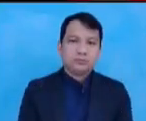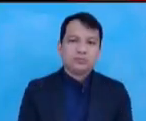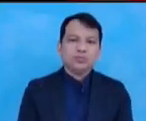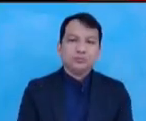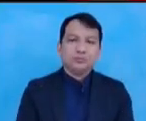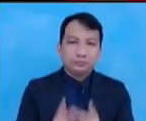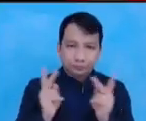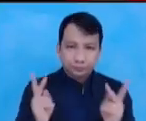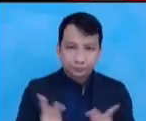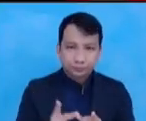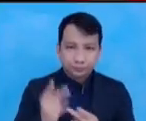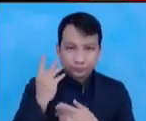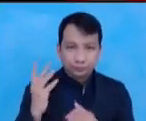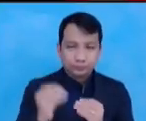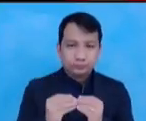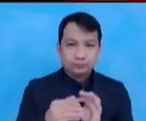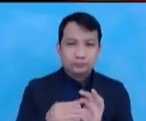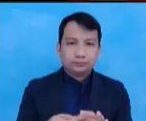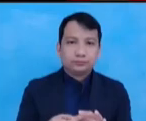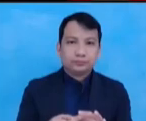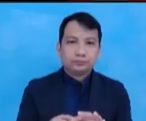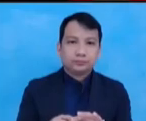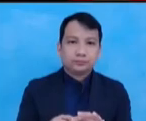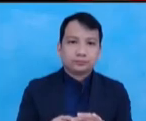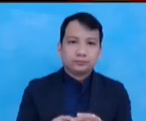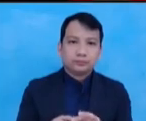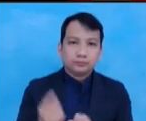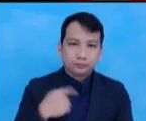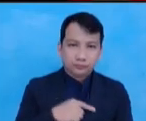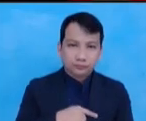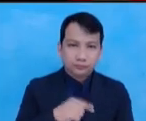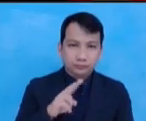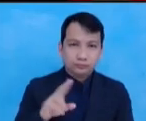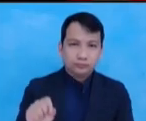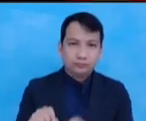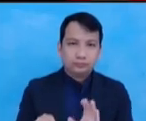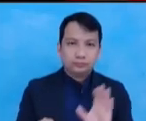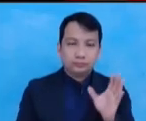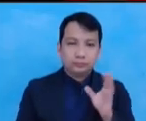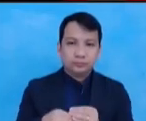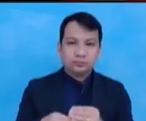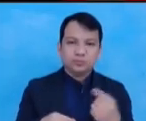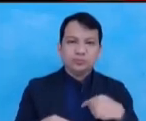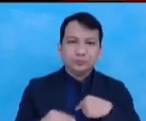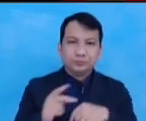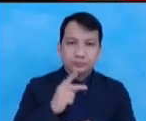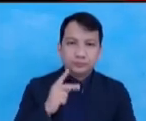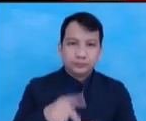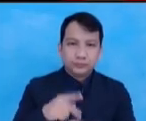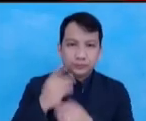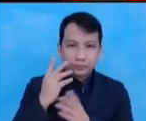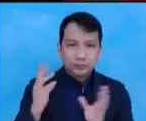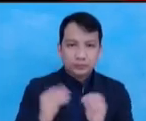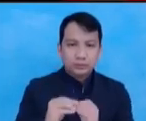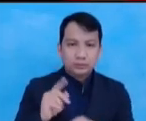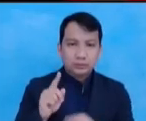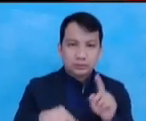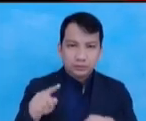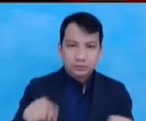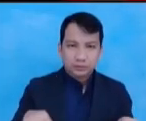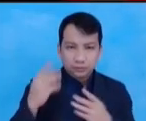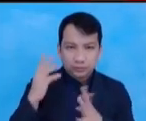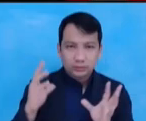joint cooperation and interoperability between the United States and the Philippines, and multilaterally